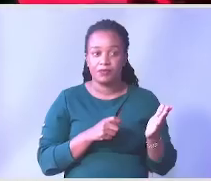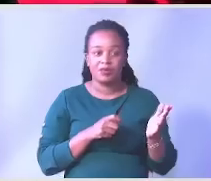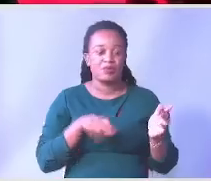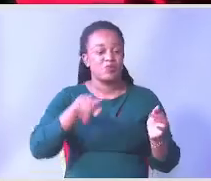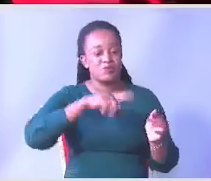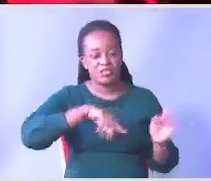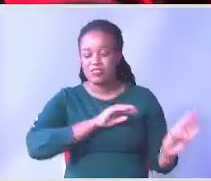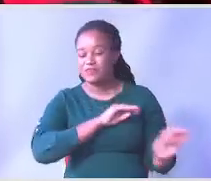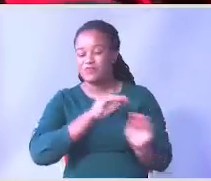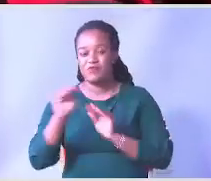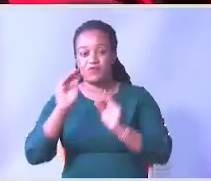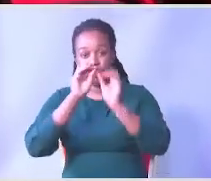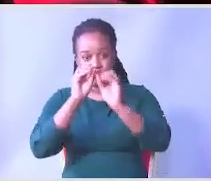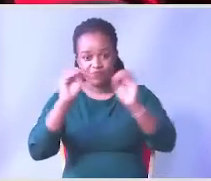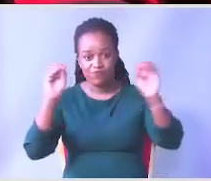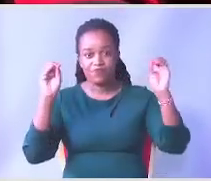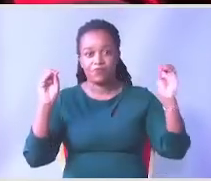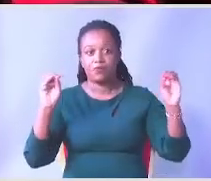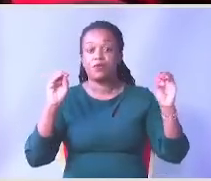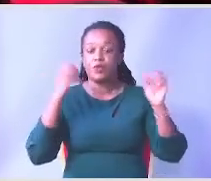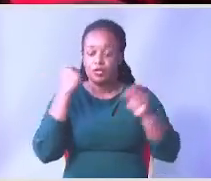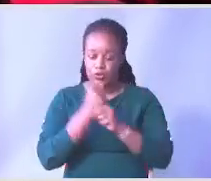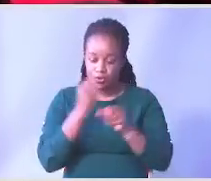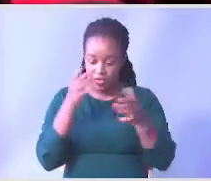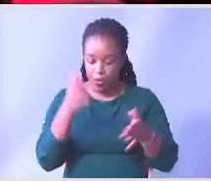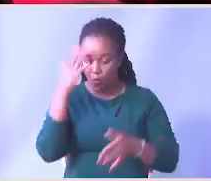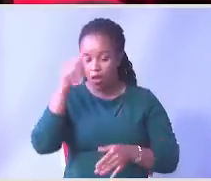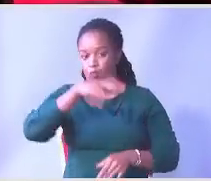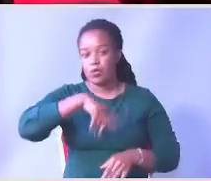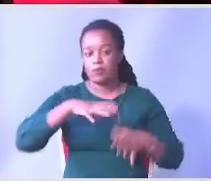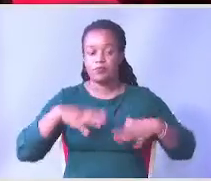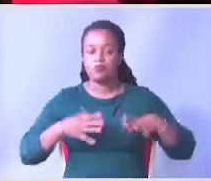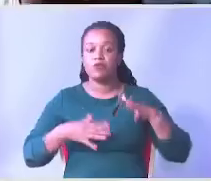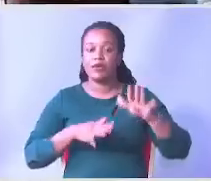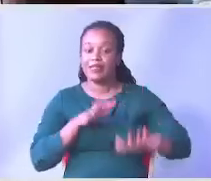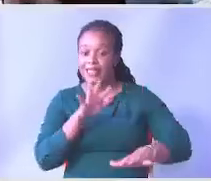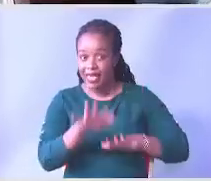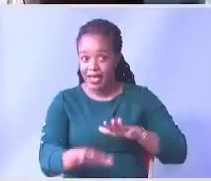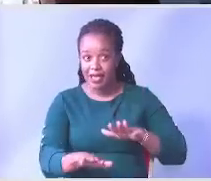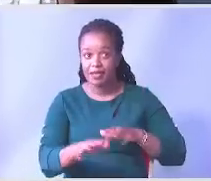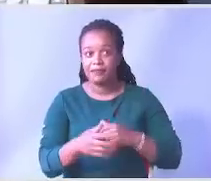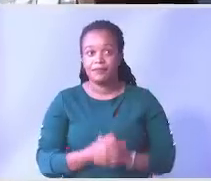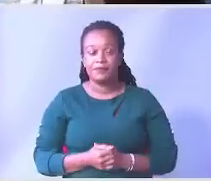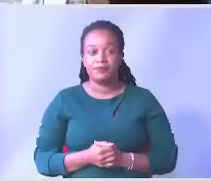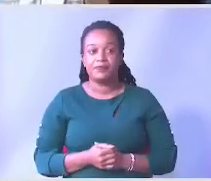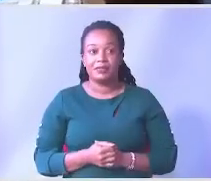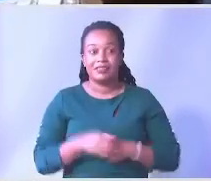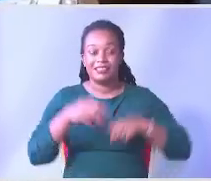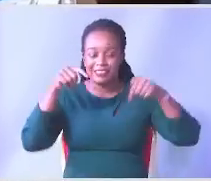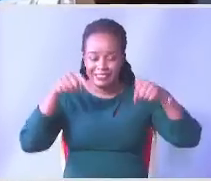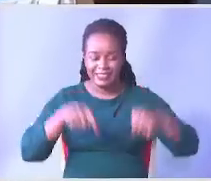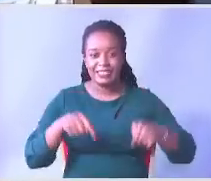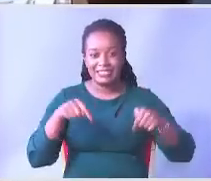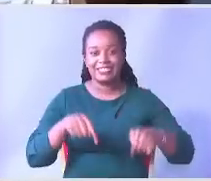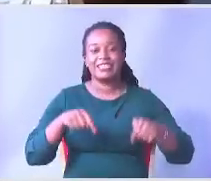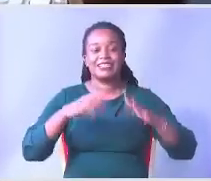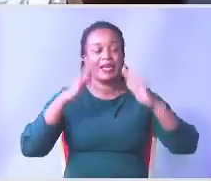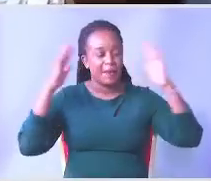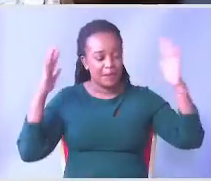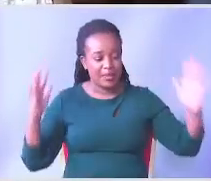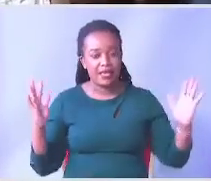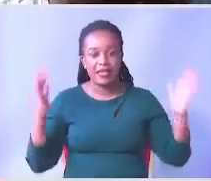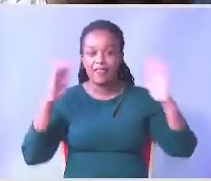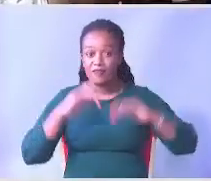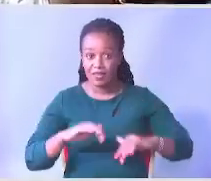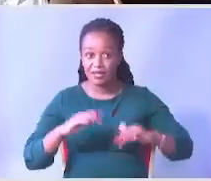hami, tunafanyia hapo kwa sababu sisi ni watu wa Kirinyaga, sisi ni viongozi. Hii ni trema ambayo itakuwa kubwa sana,